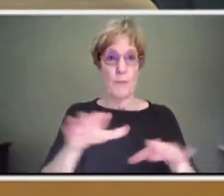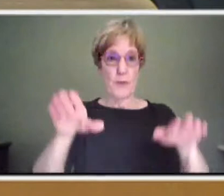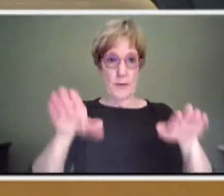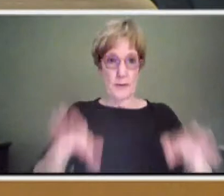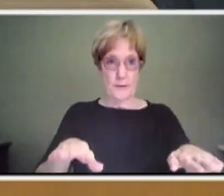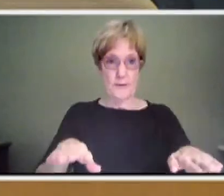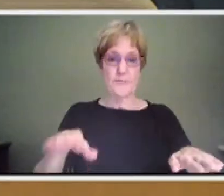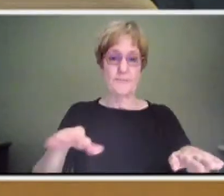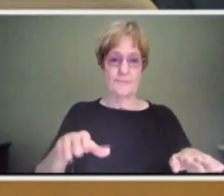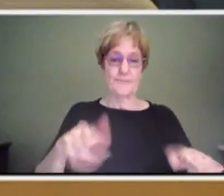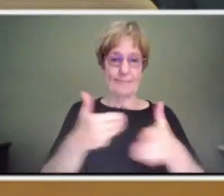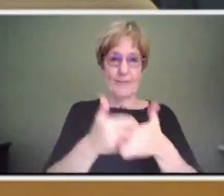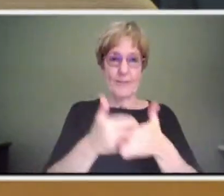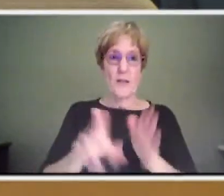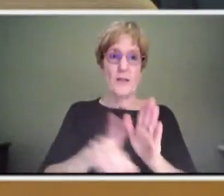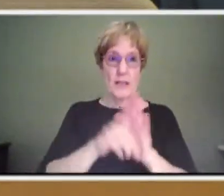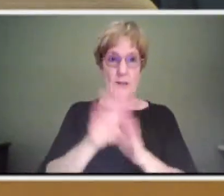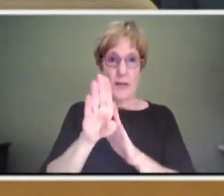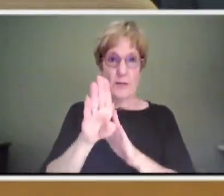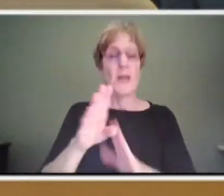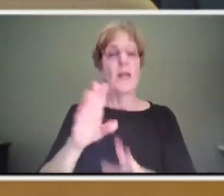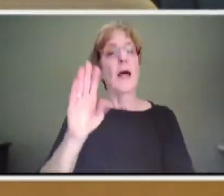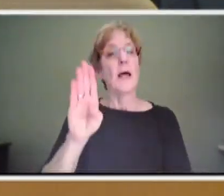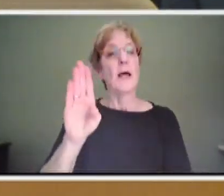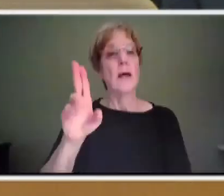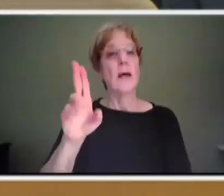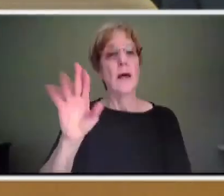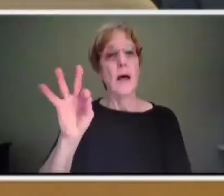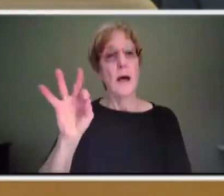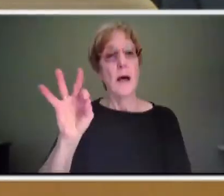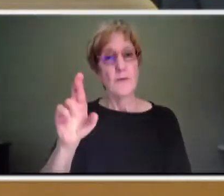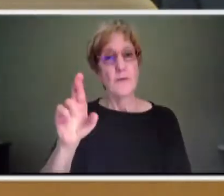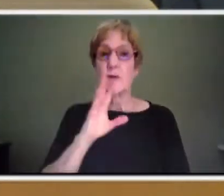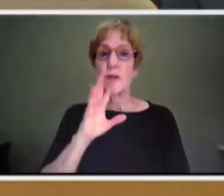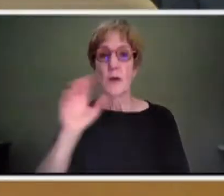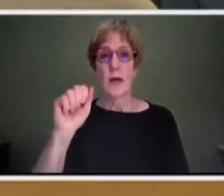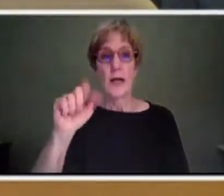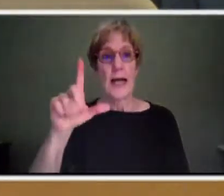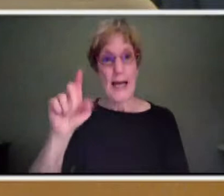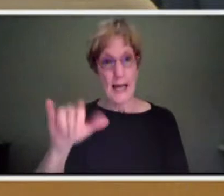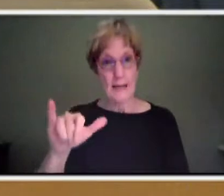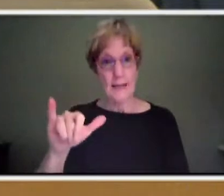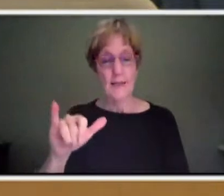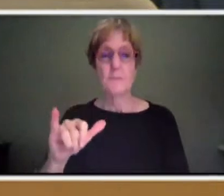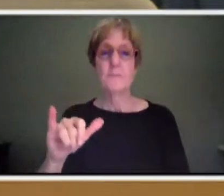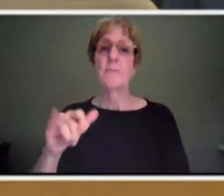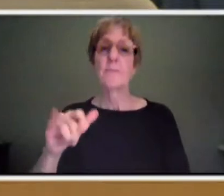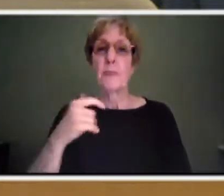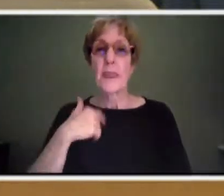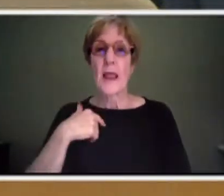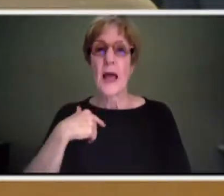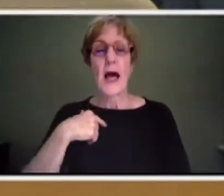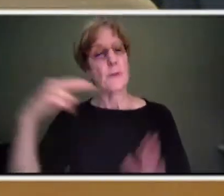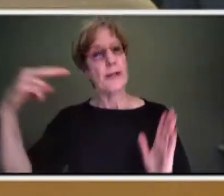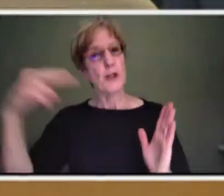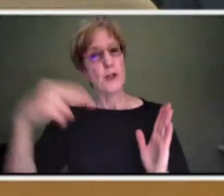development, and my concern is the buffer. They talked about the alleyway. I will basically be looking at an alley